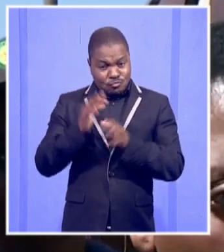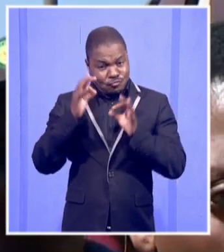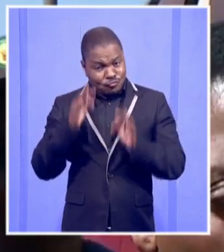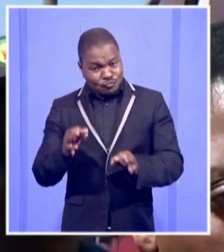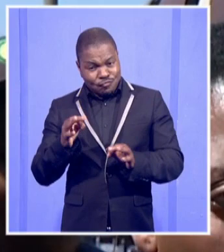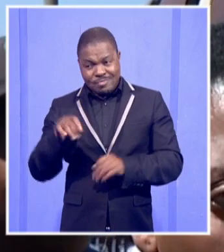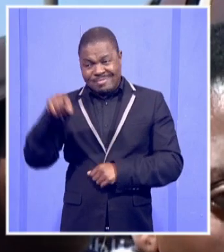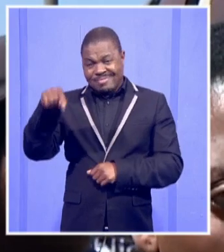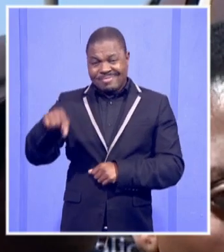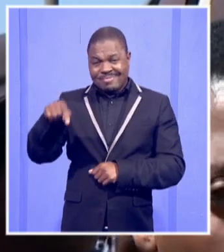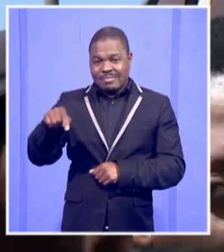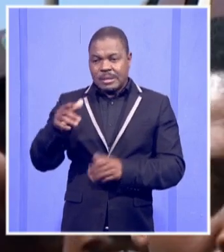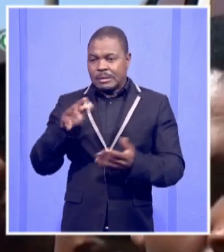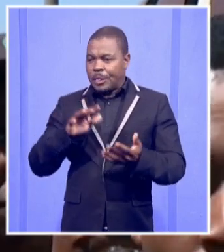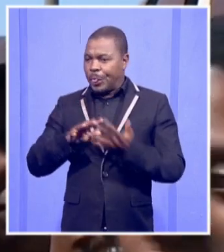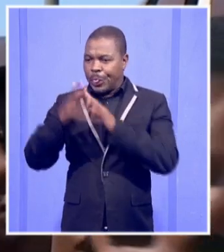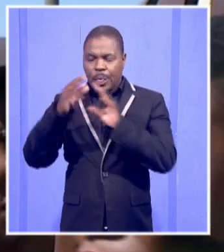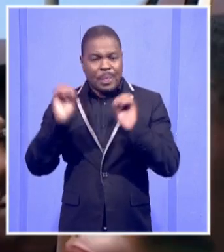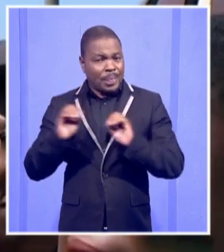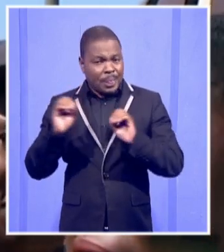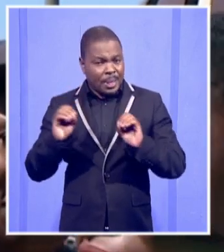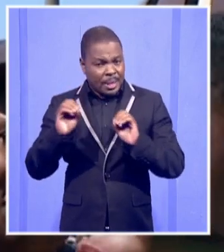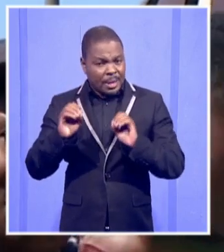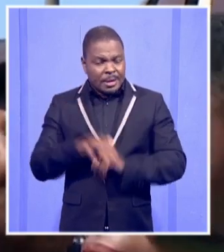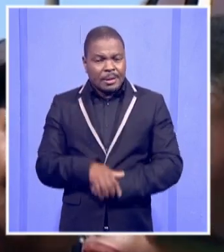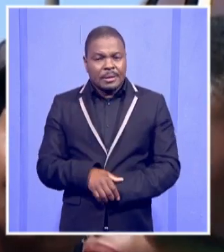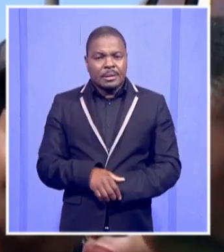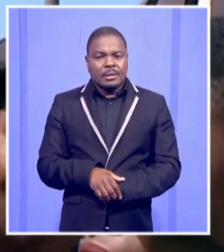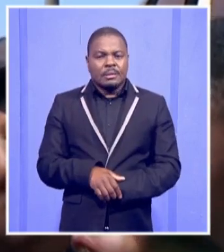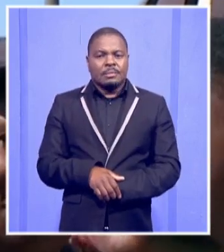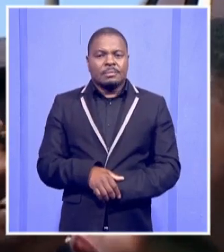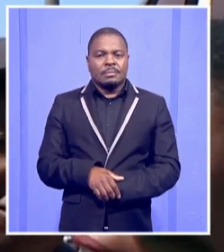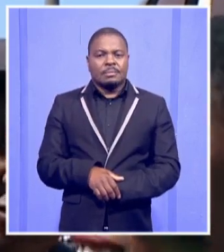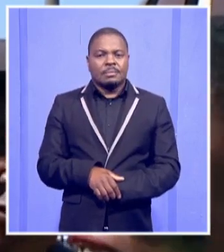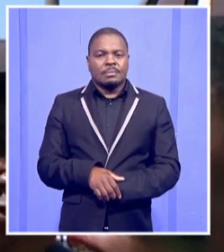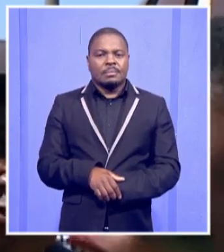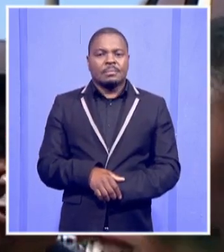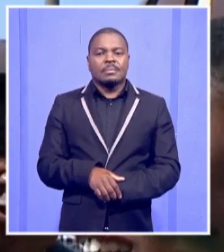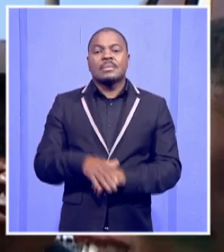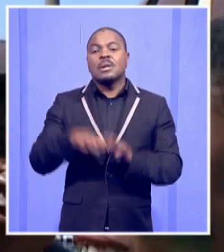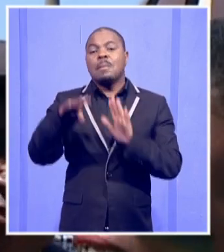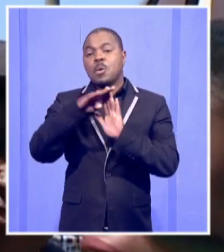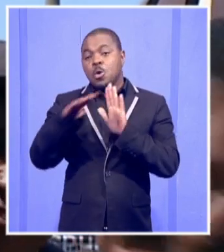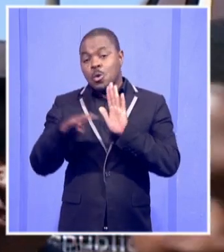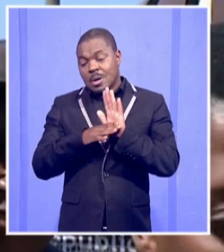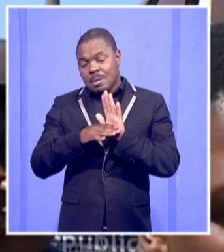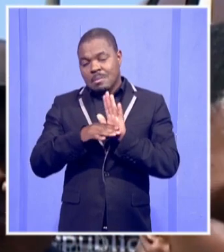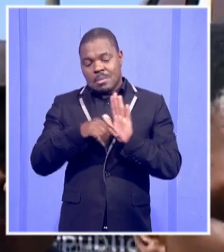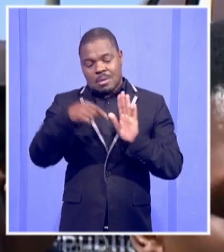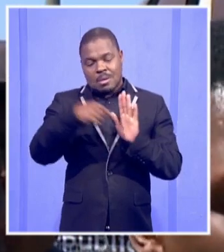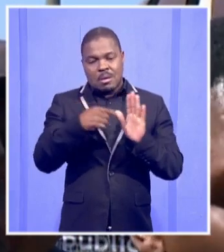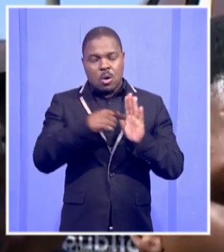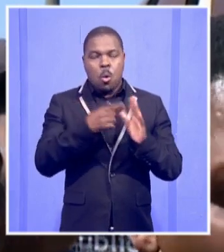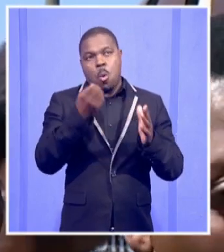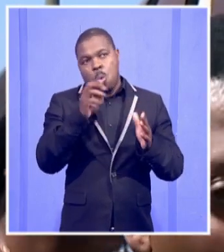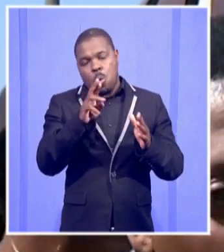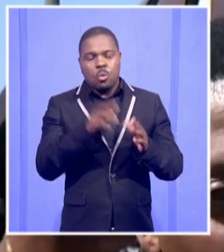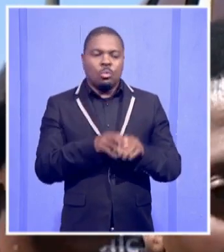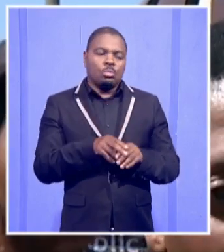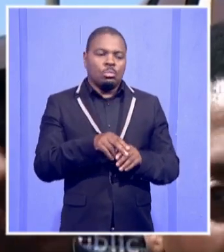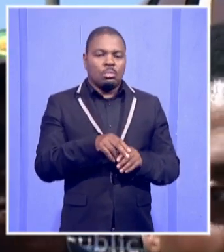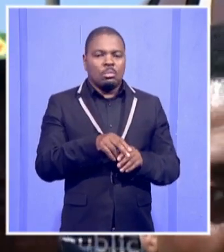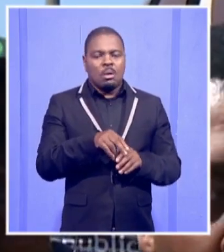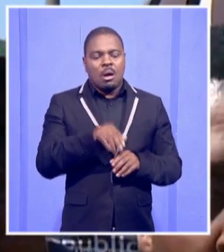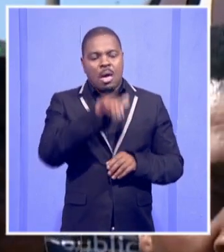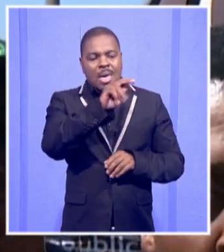to be any disruptions? Look, the program of the ruling party or governing party has